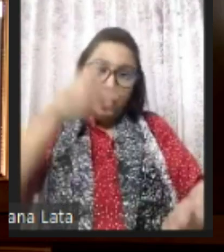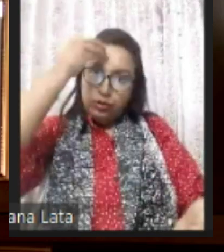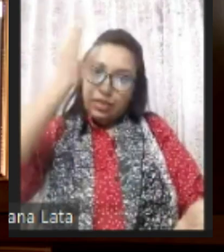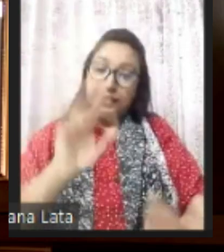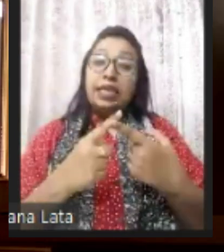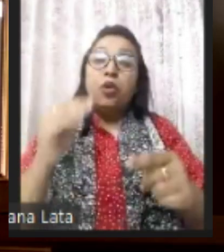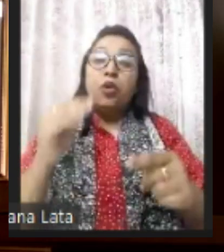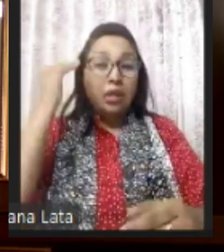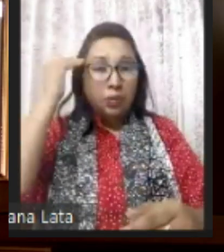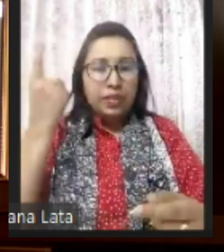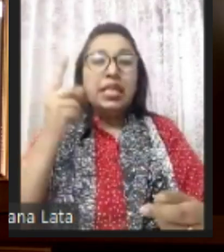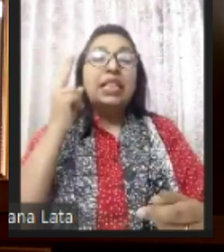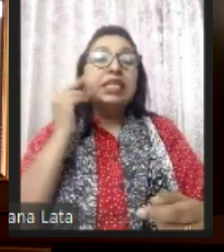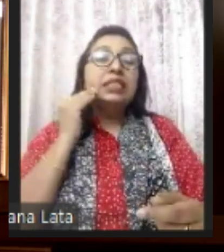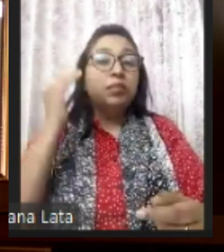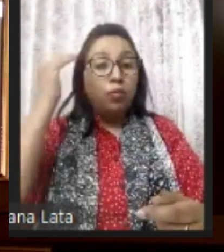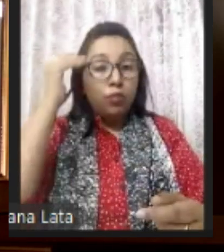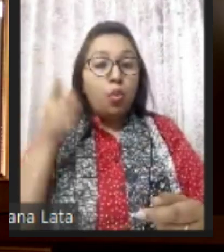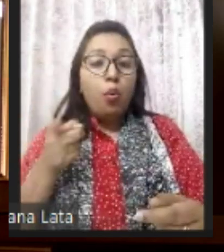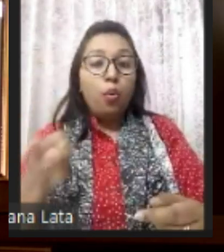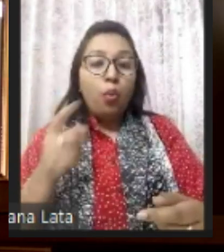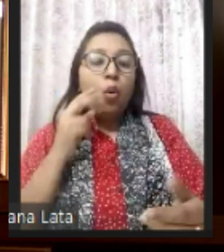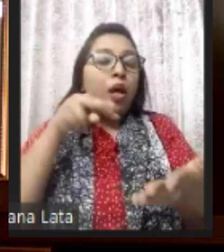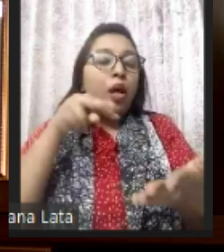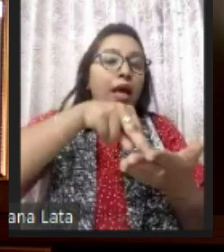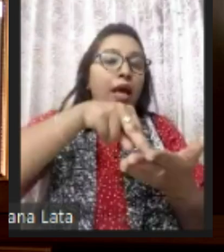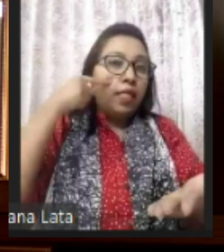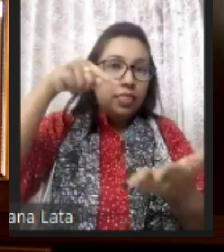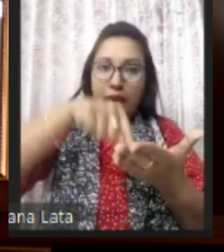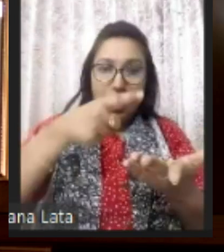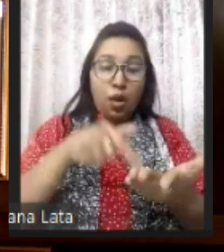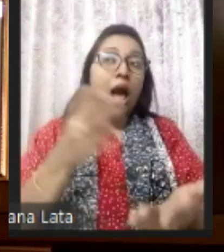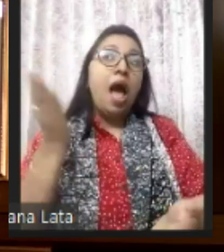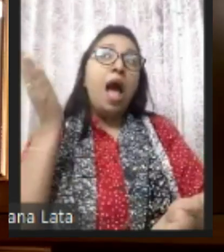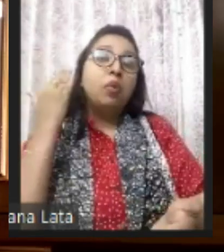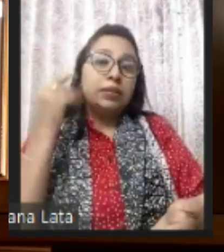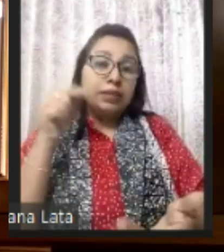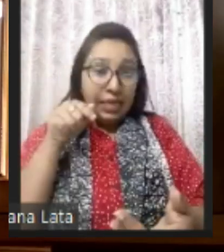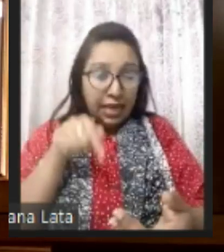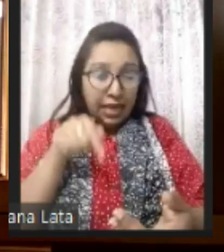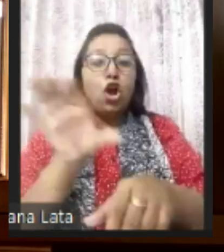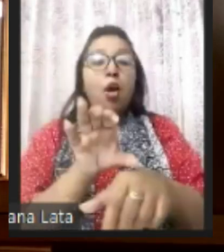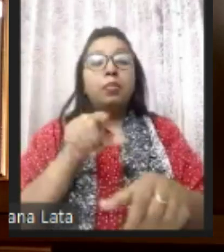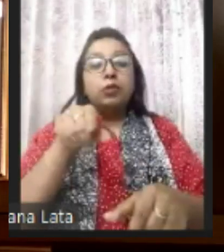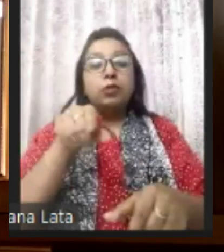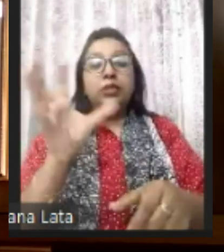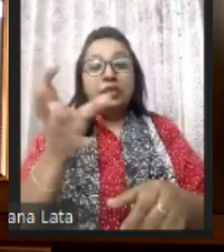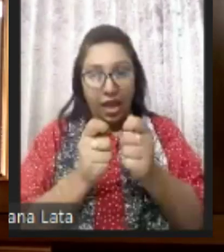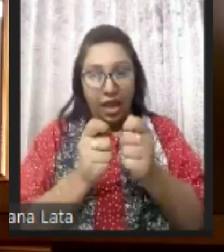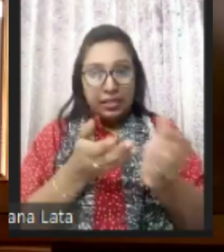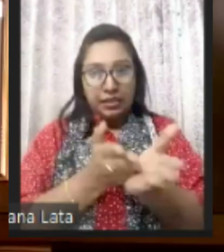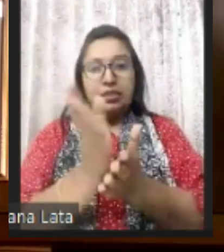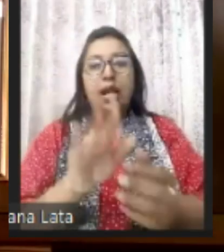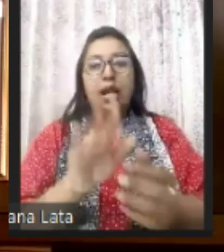are working with ETOI for ensuring the accessibility for the disabled person in the bank and in the financial aid